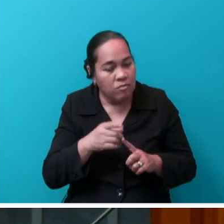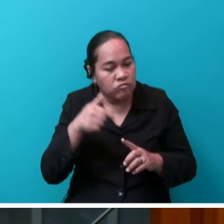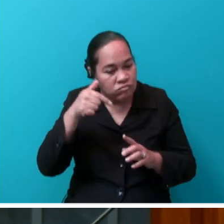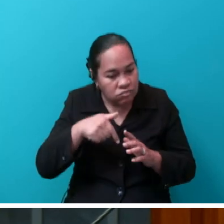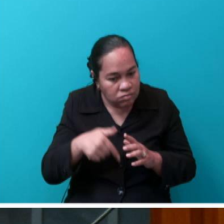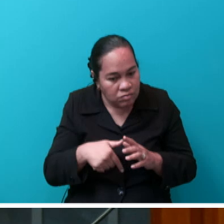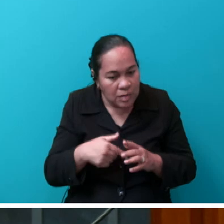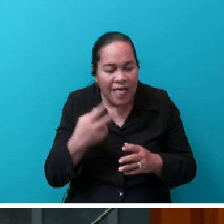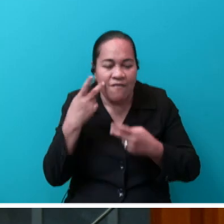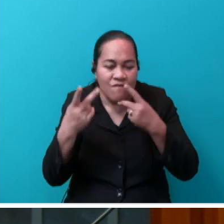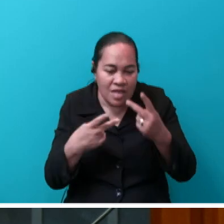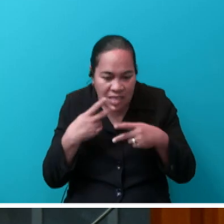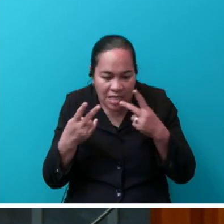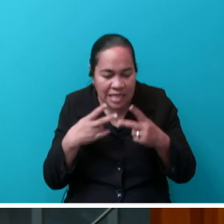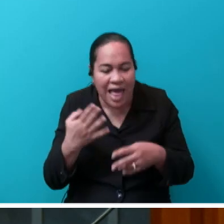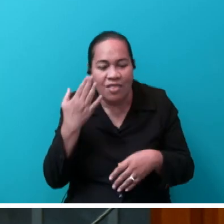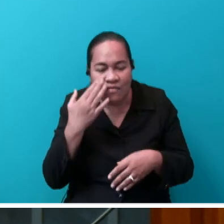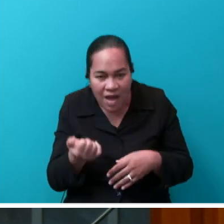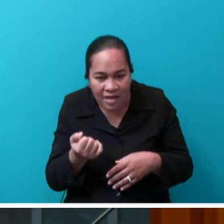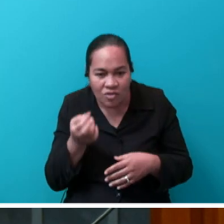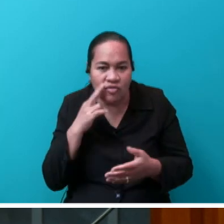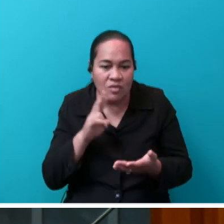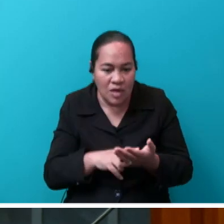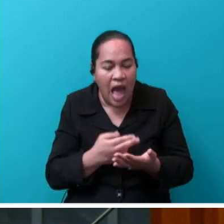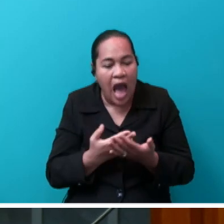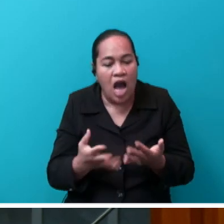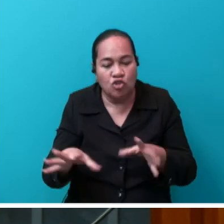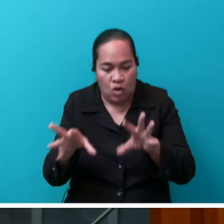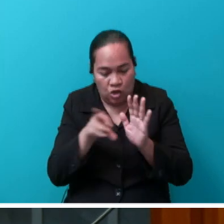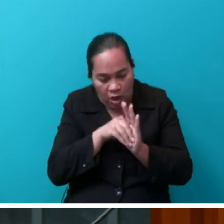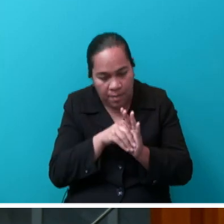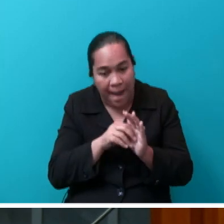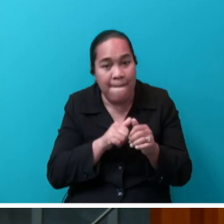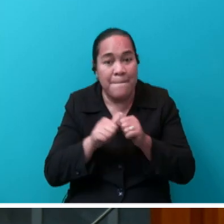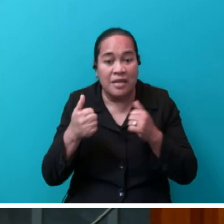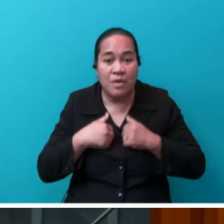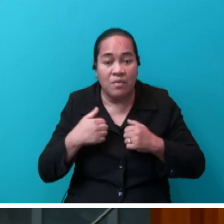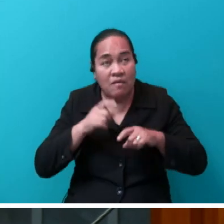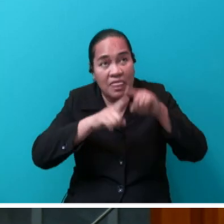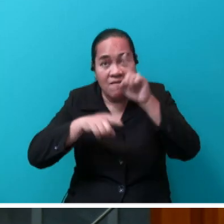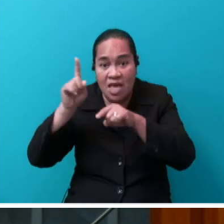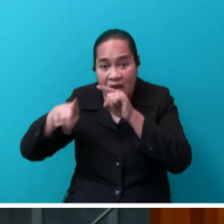the findings, and suggestions for adopting best practices from these countries, and will